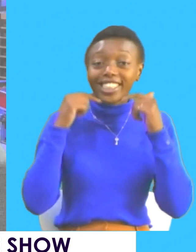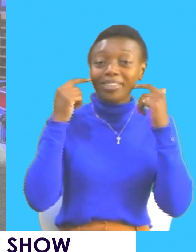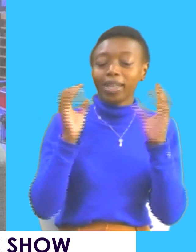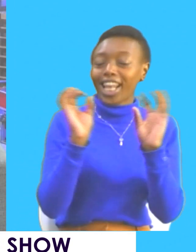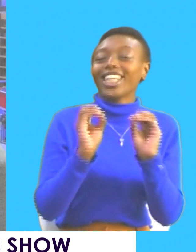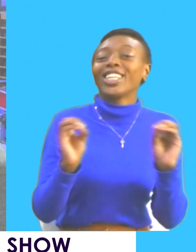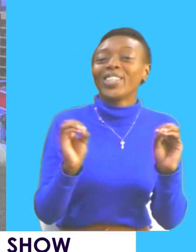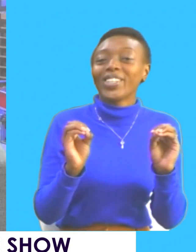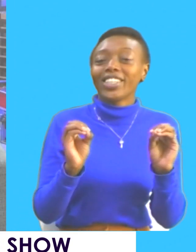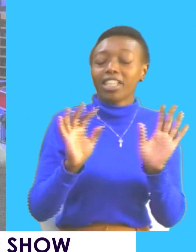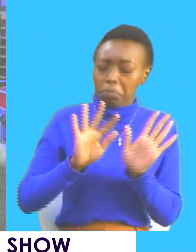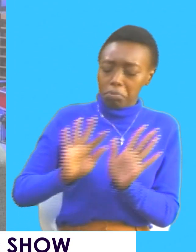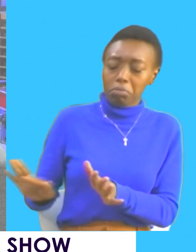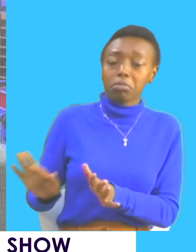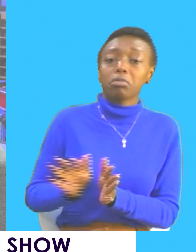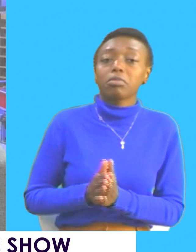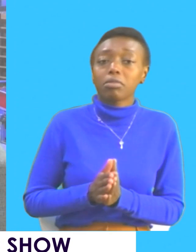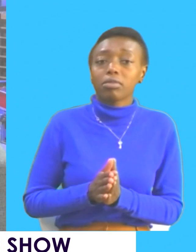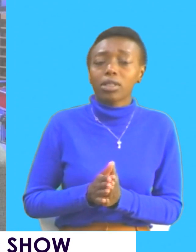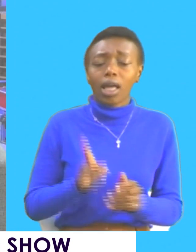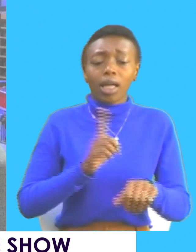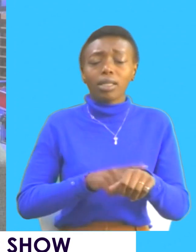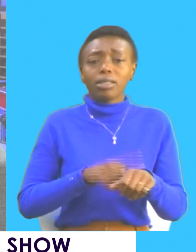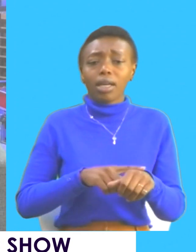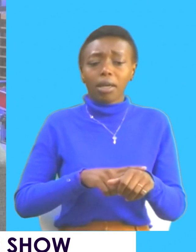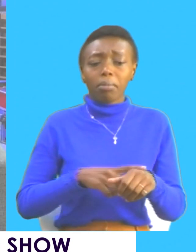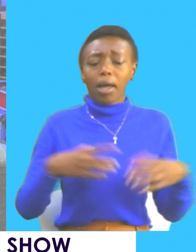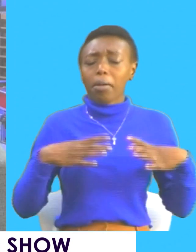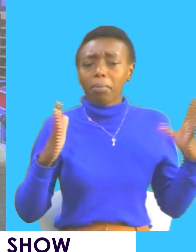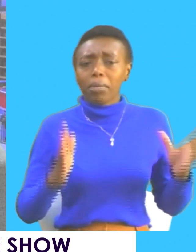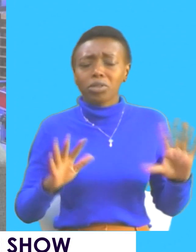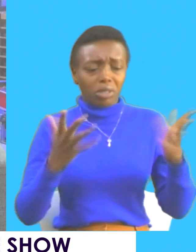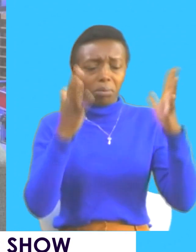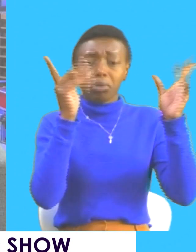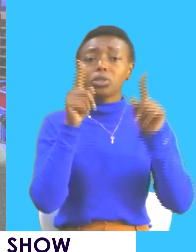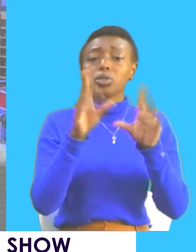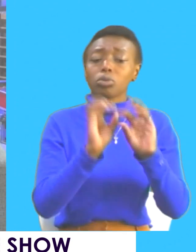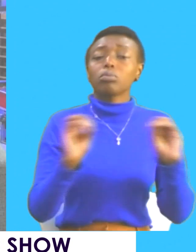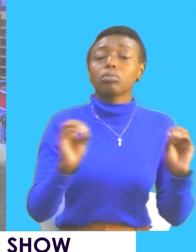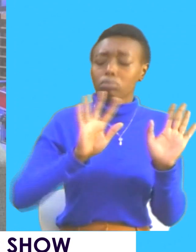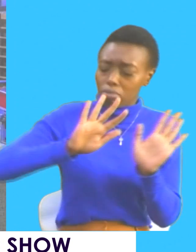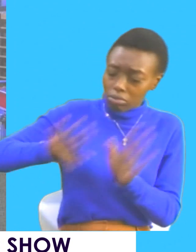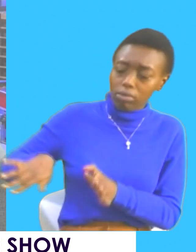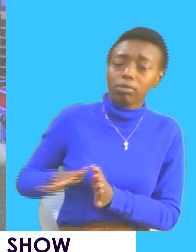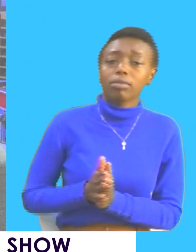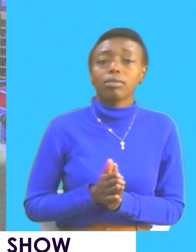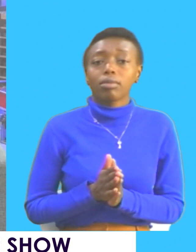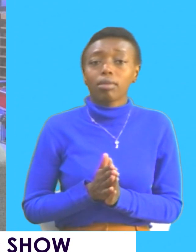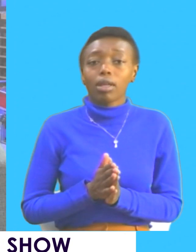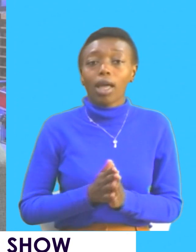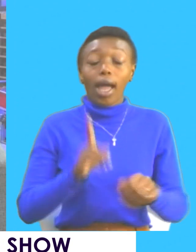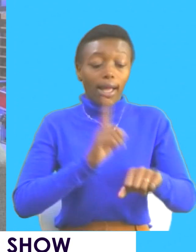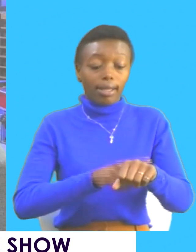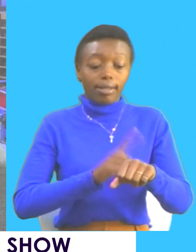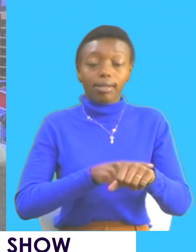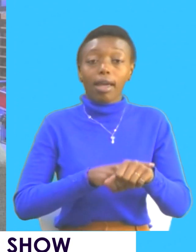go. When someone does not celebrate your victories, let it go. When someone does not celebrate